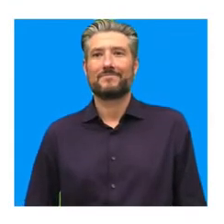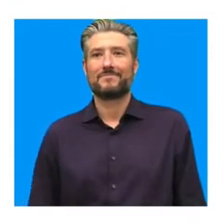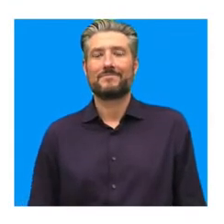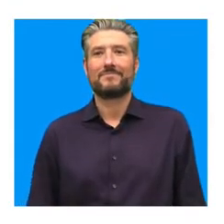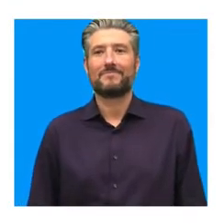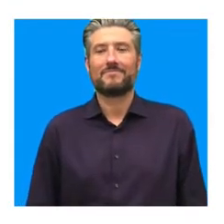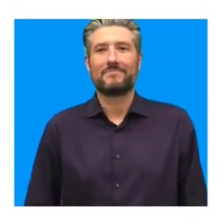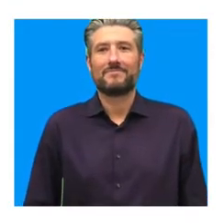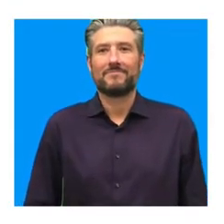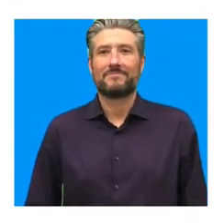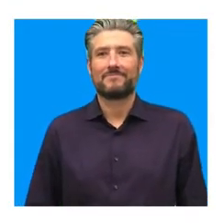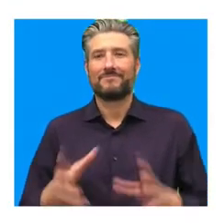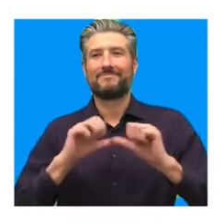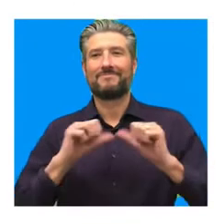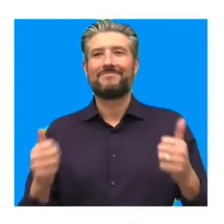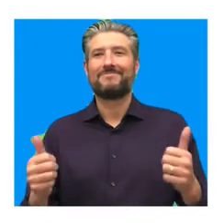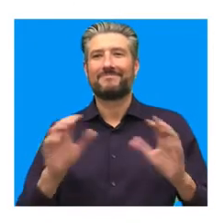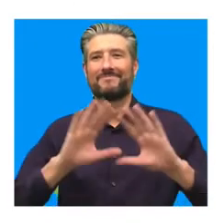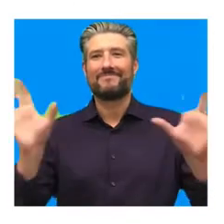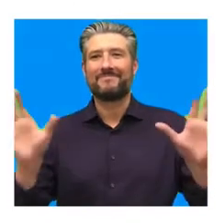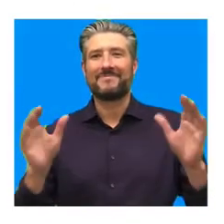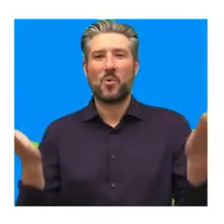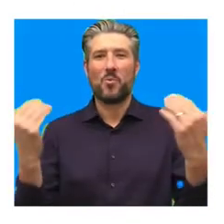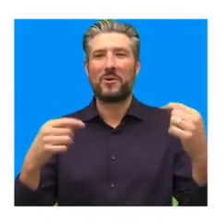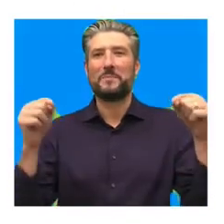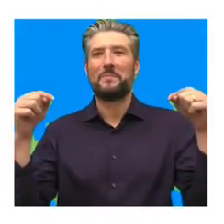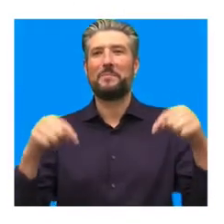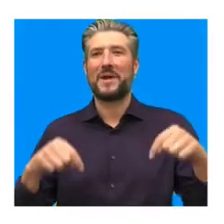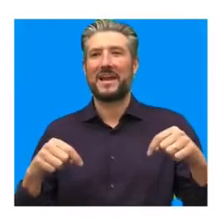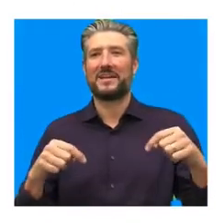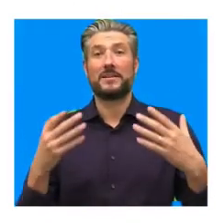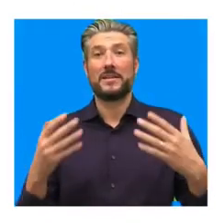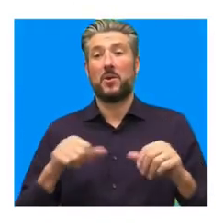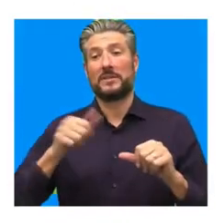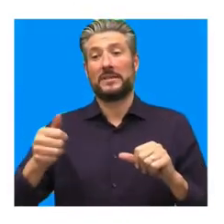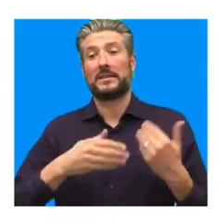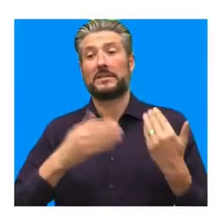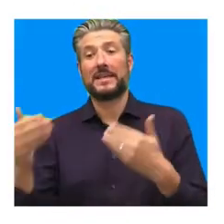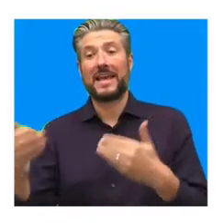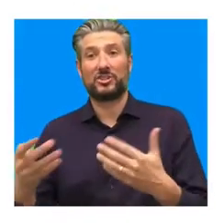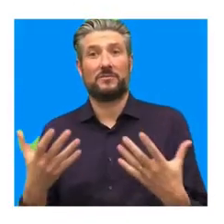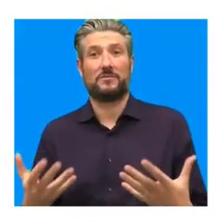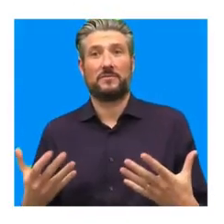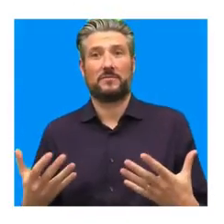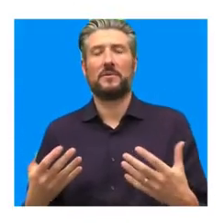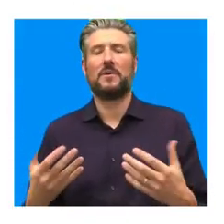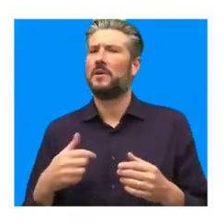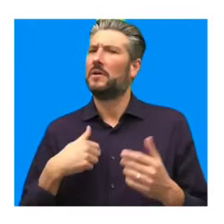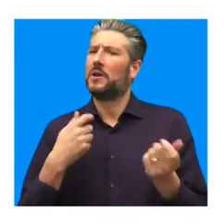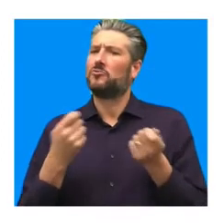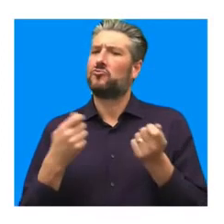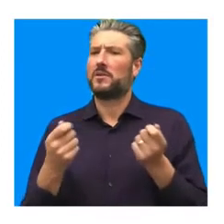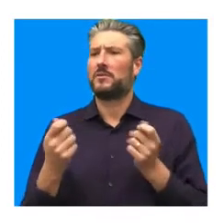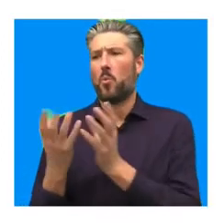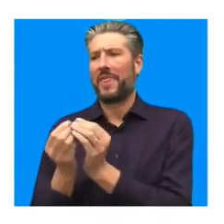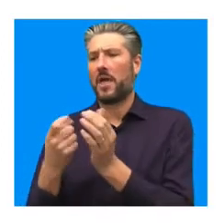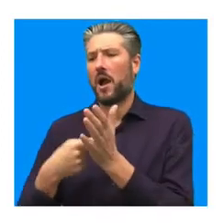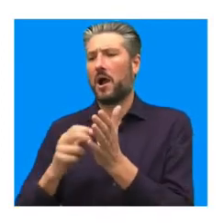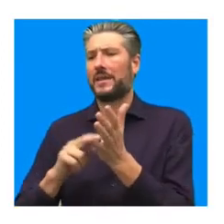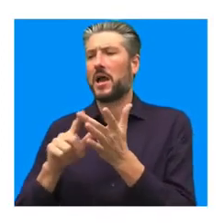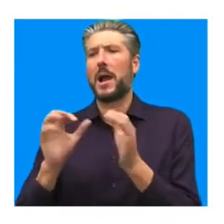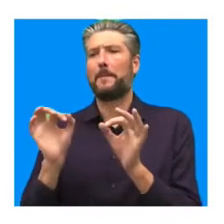Hi there, welcome back. This next session is being run in conjunction with the RNIB, and I'm hoping Sonali can